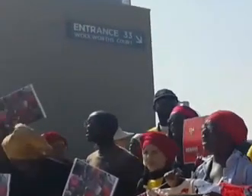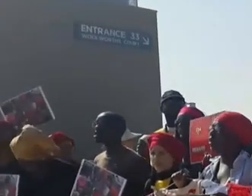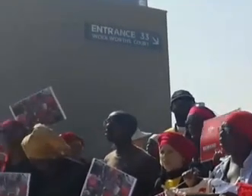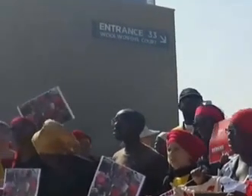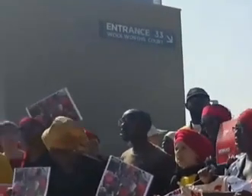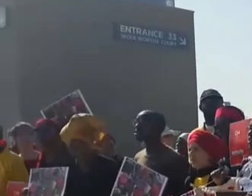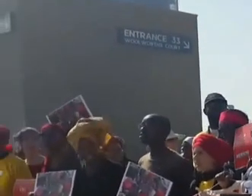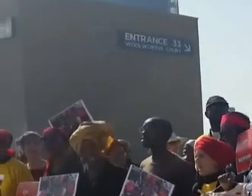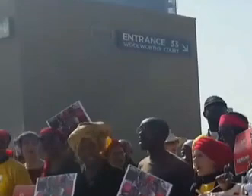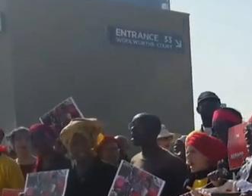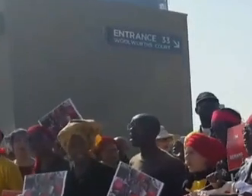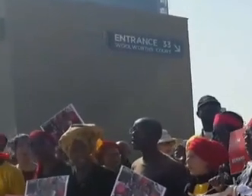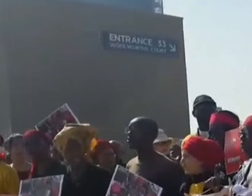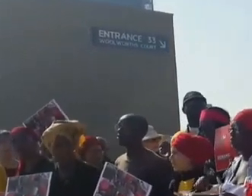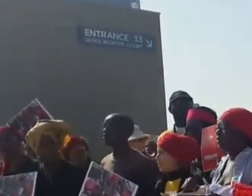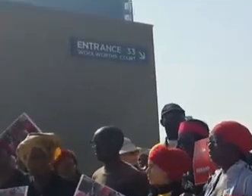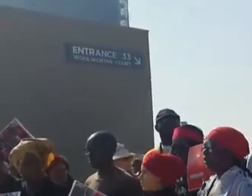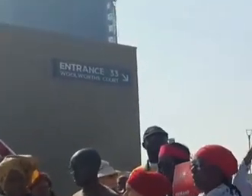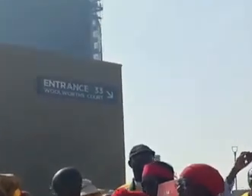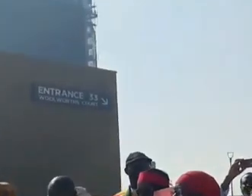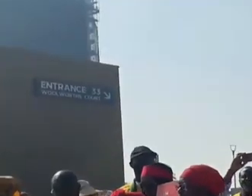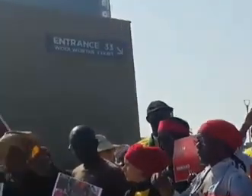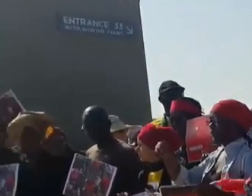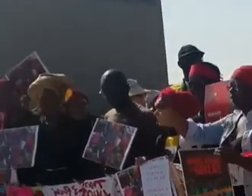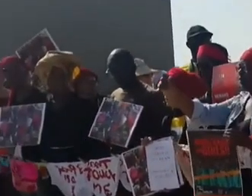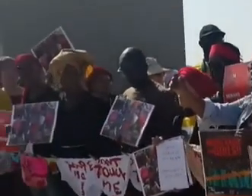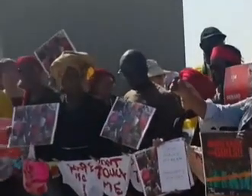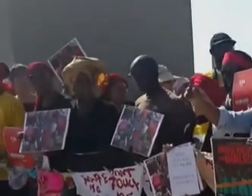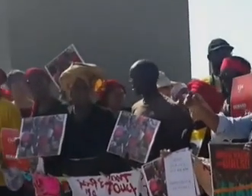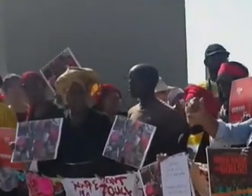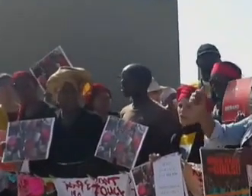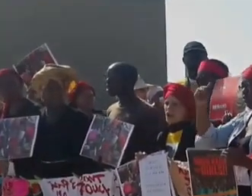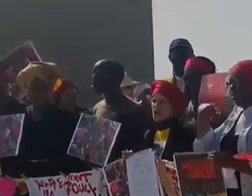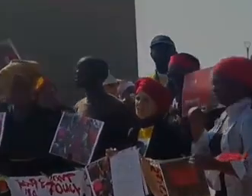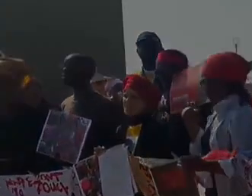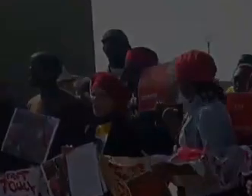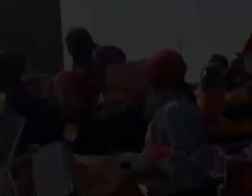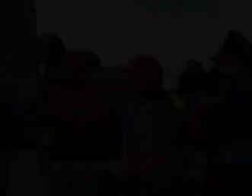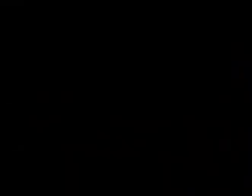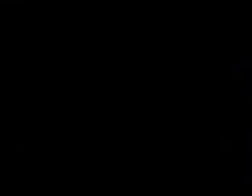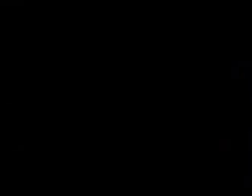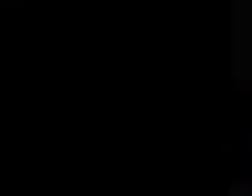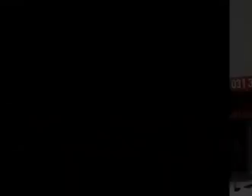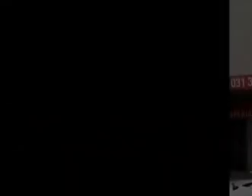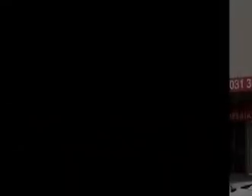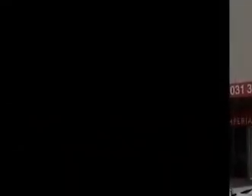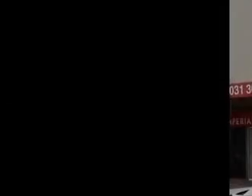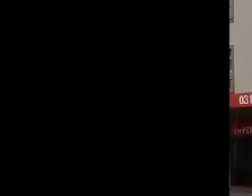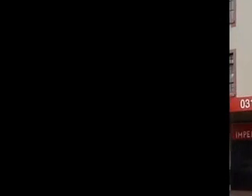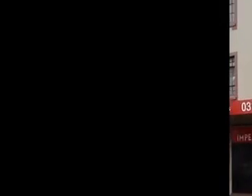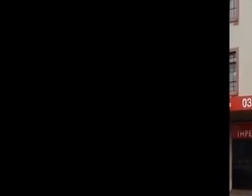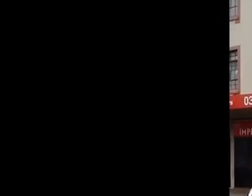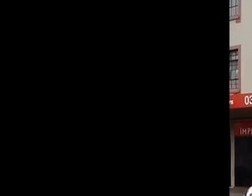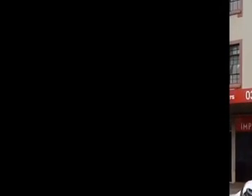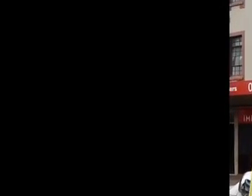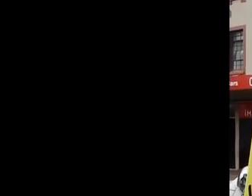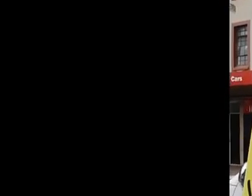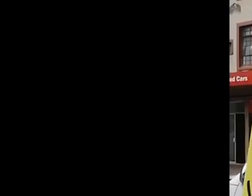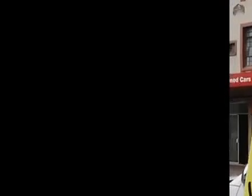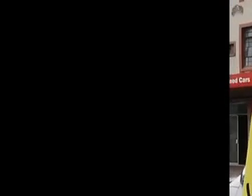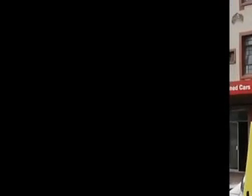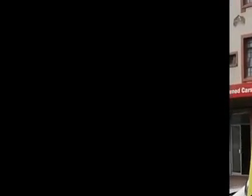We want our girls now! African Union! We want our girls now!